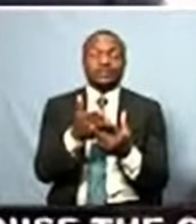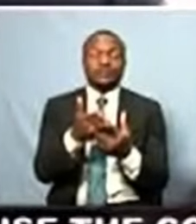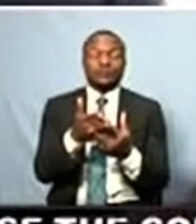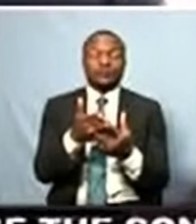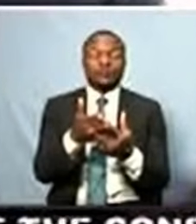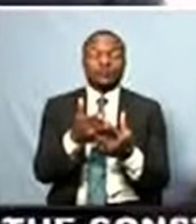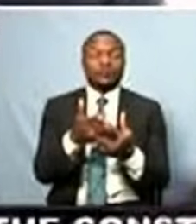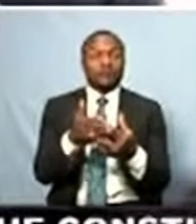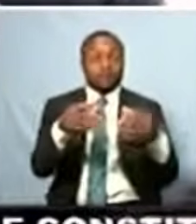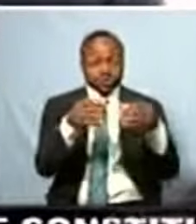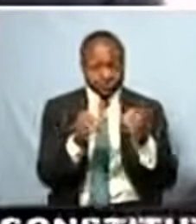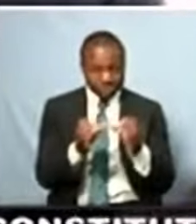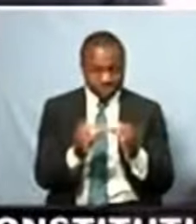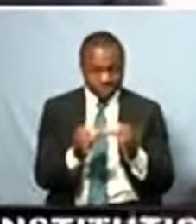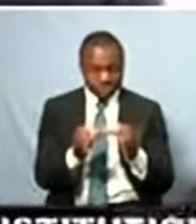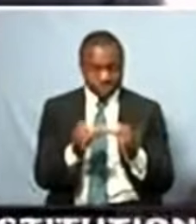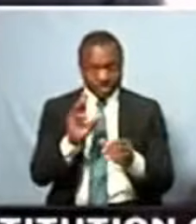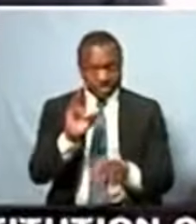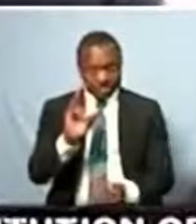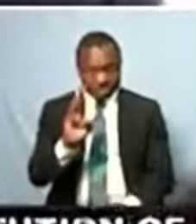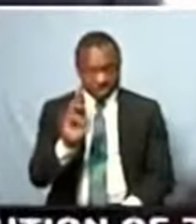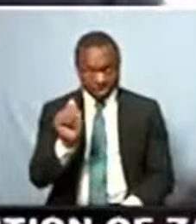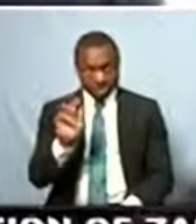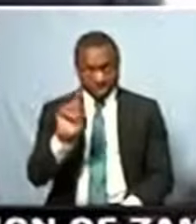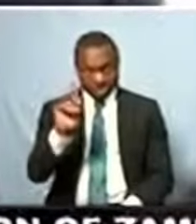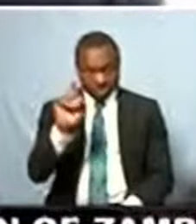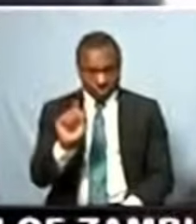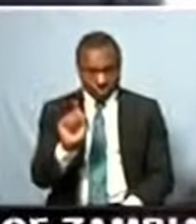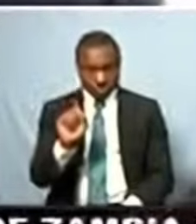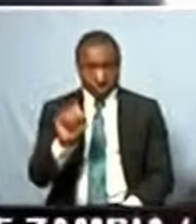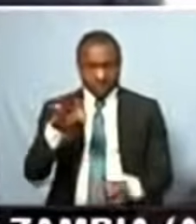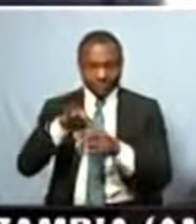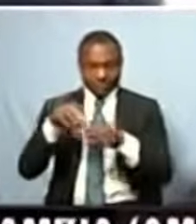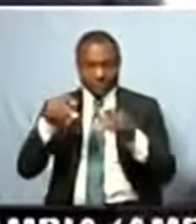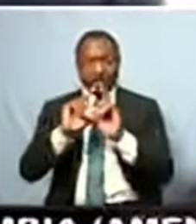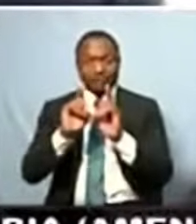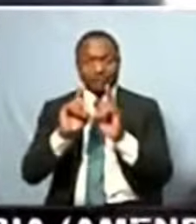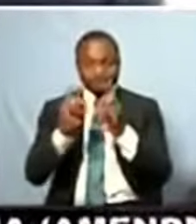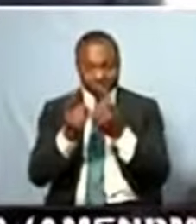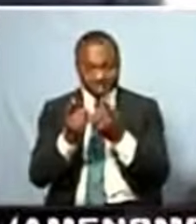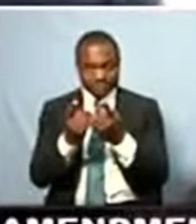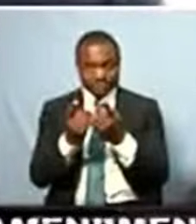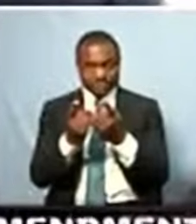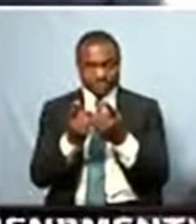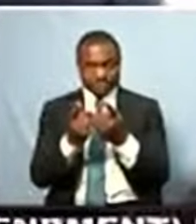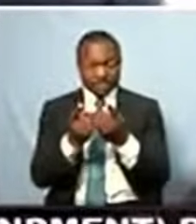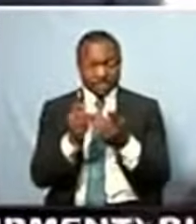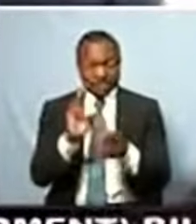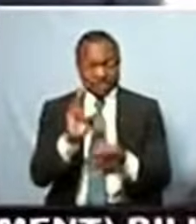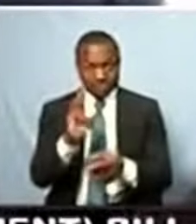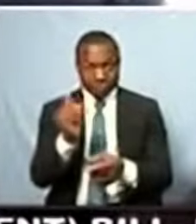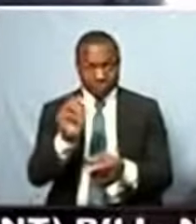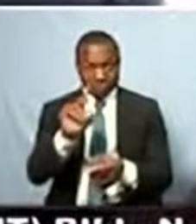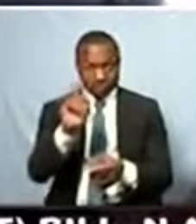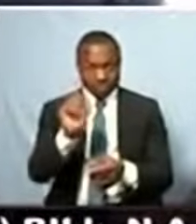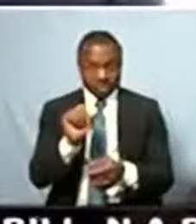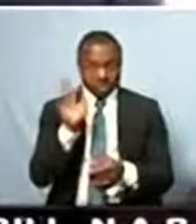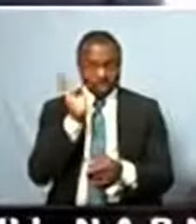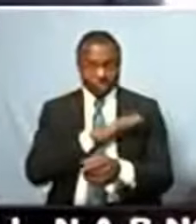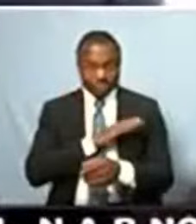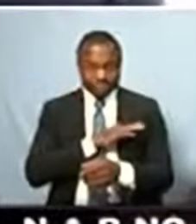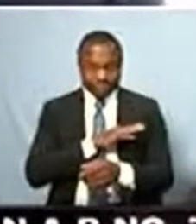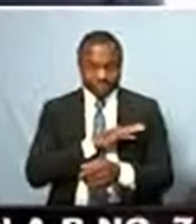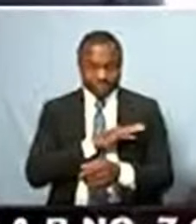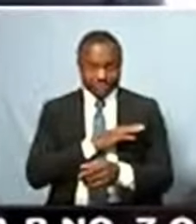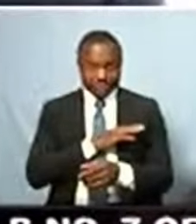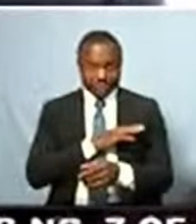districts. The delimitation of wards, they were effected. The delimitation of